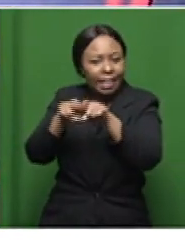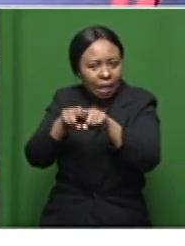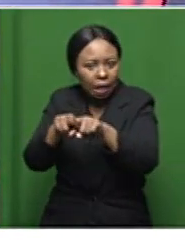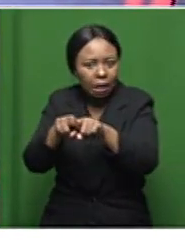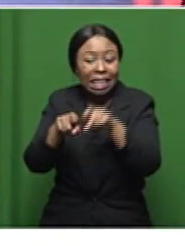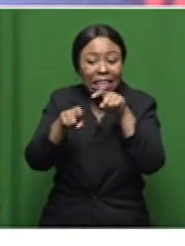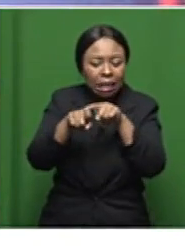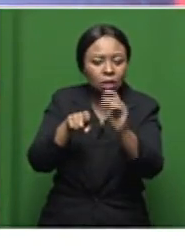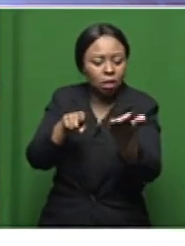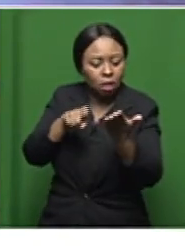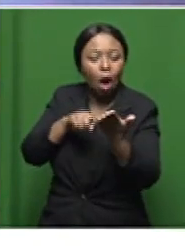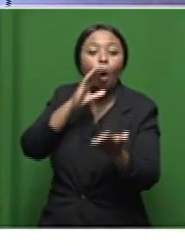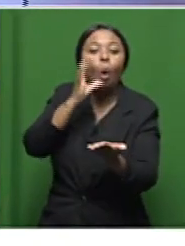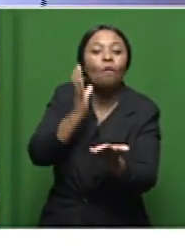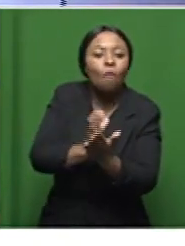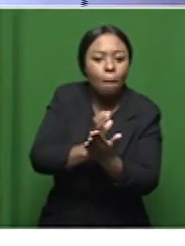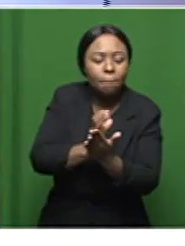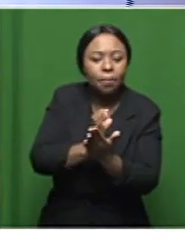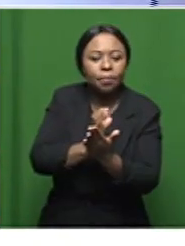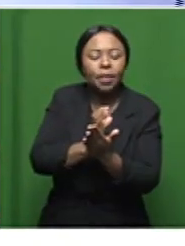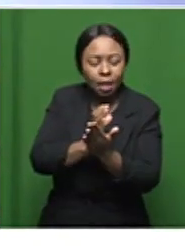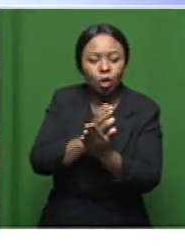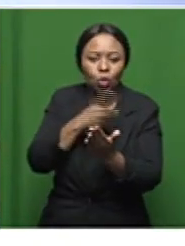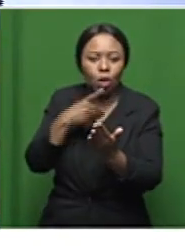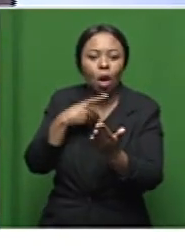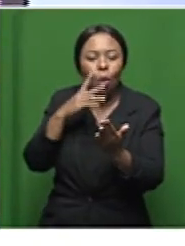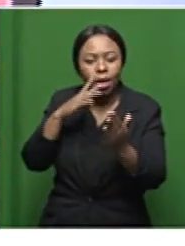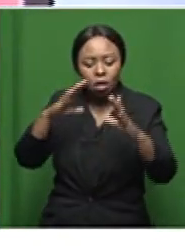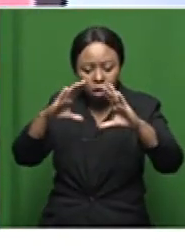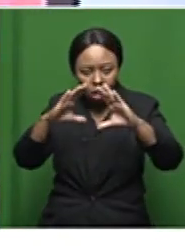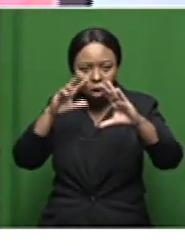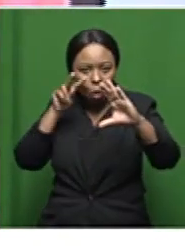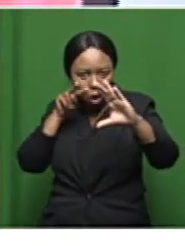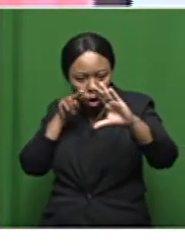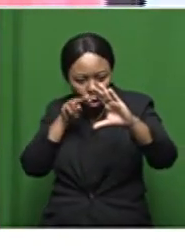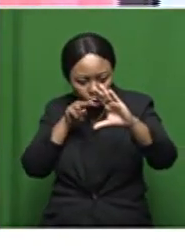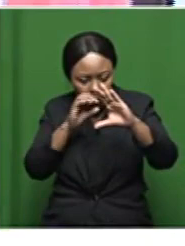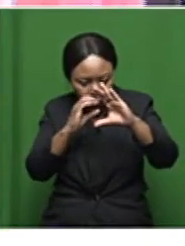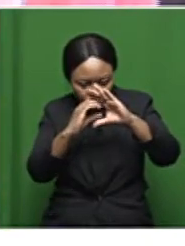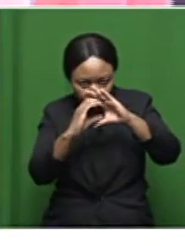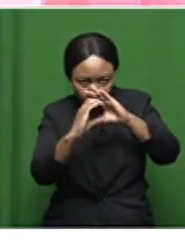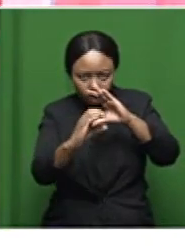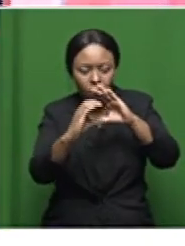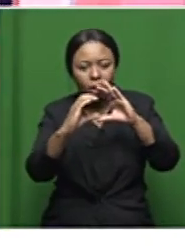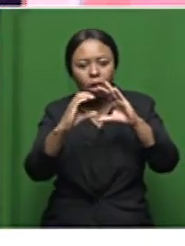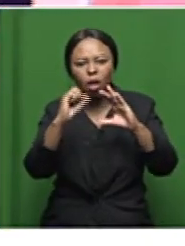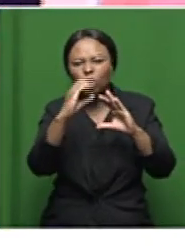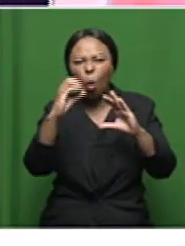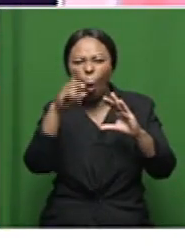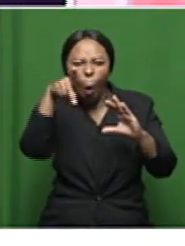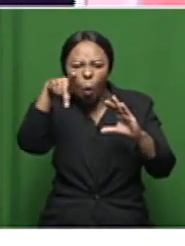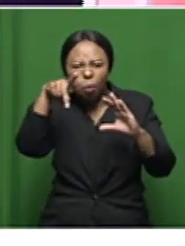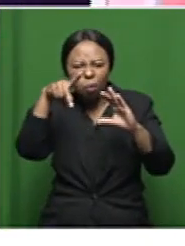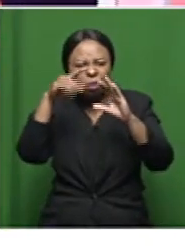confirm, as I said, by a biopsy. So we look into the cervix, we can subject them to what we call a colposcope, where we